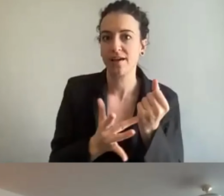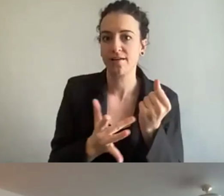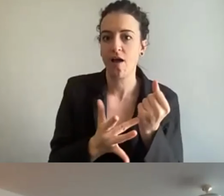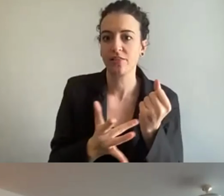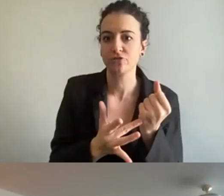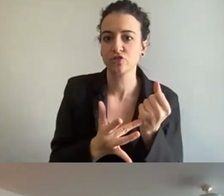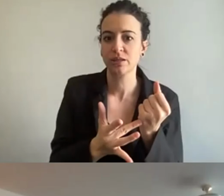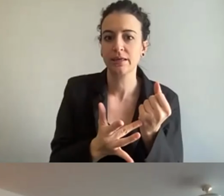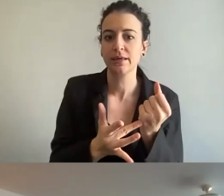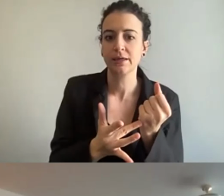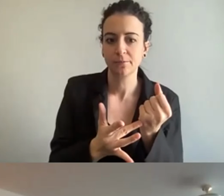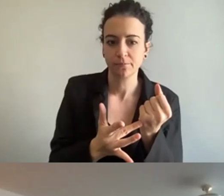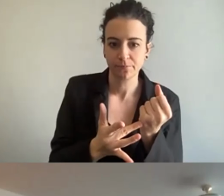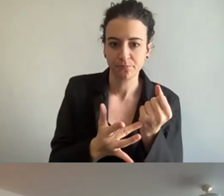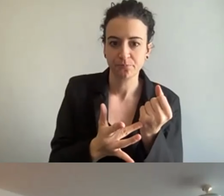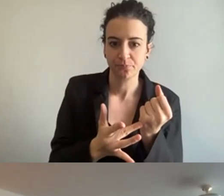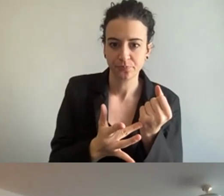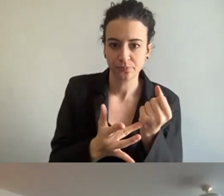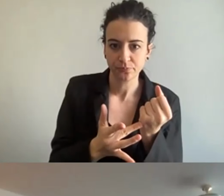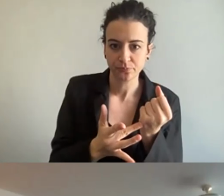agree with